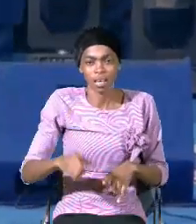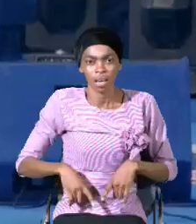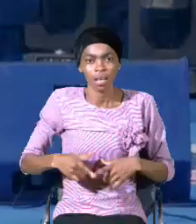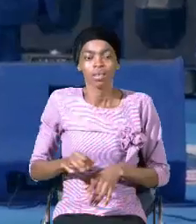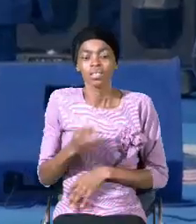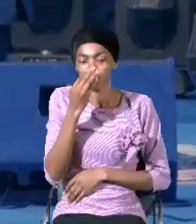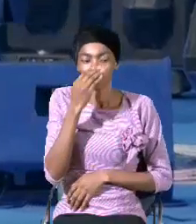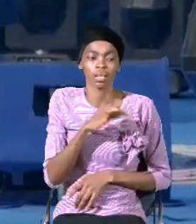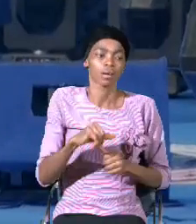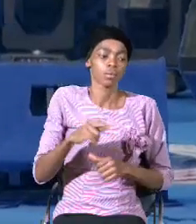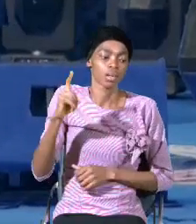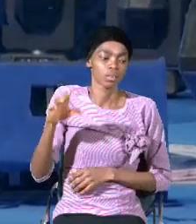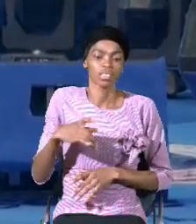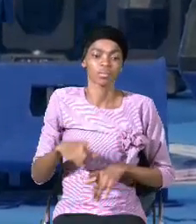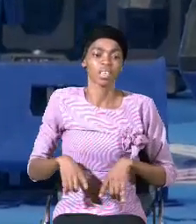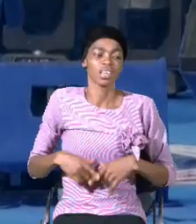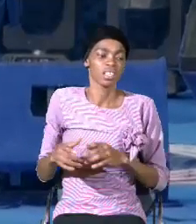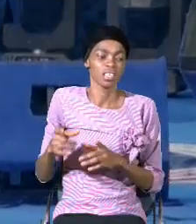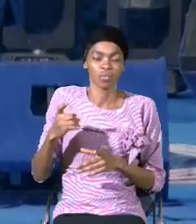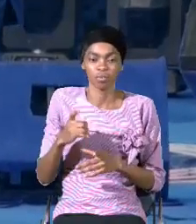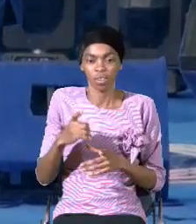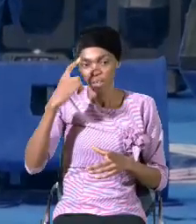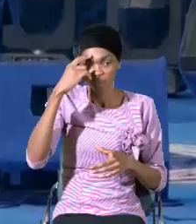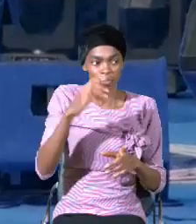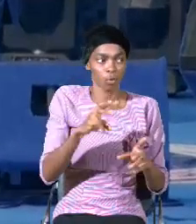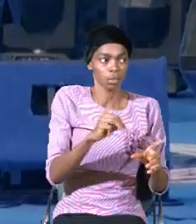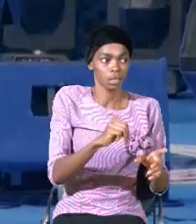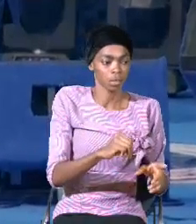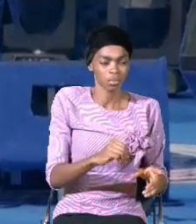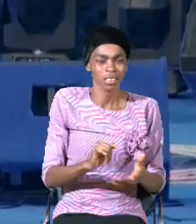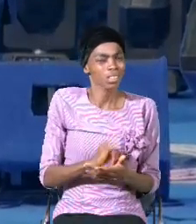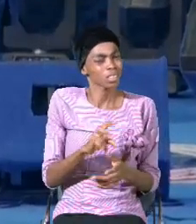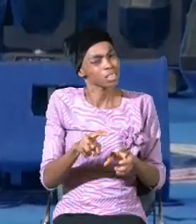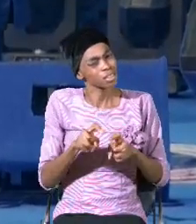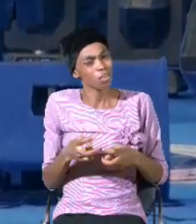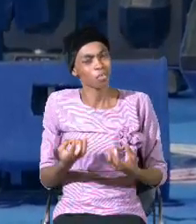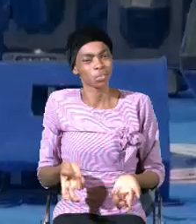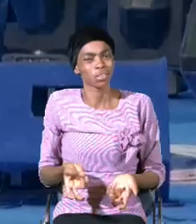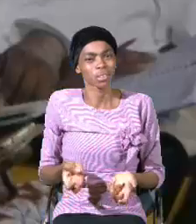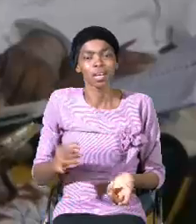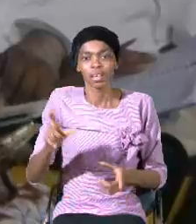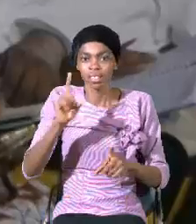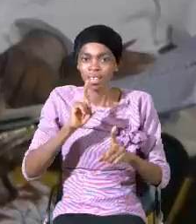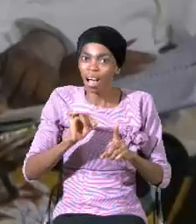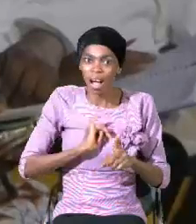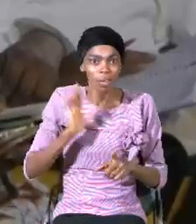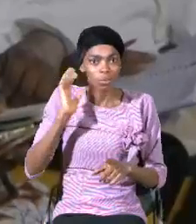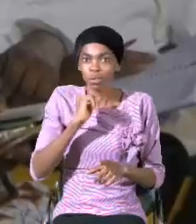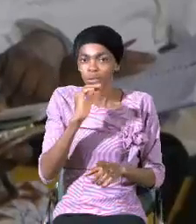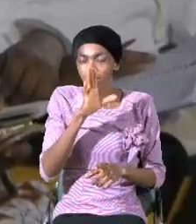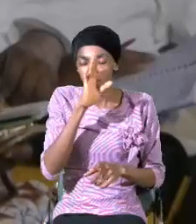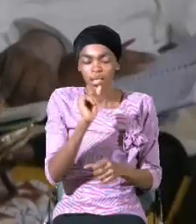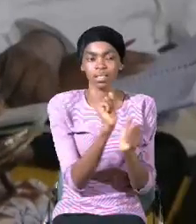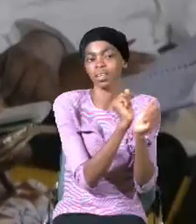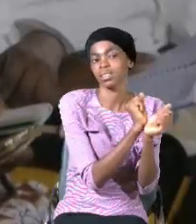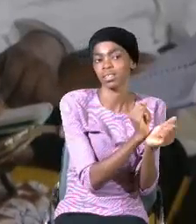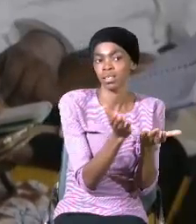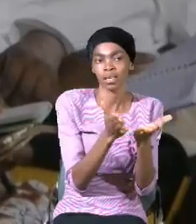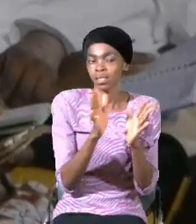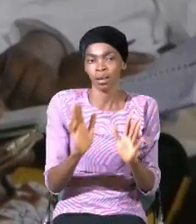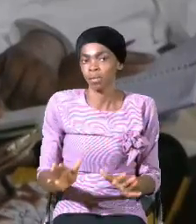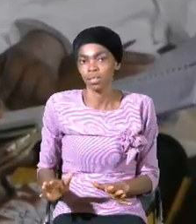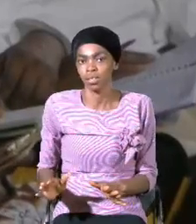then just live for them. That's selfish. I will not be their slave. I will